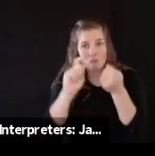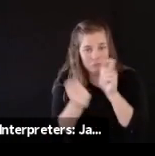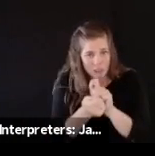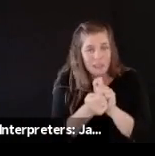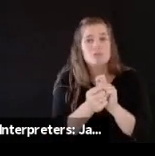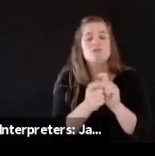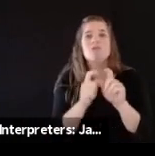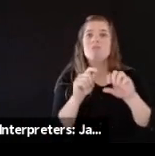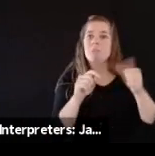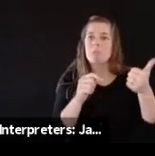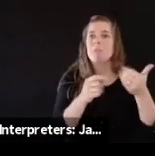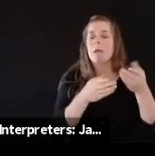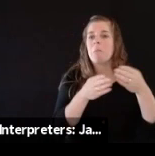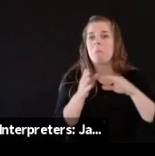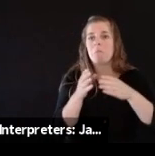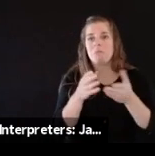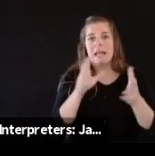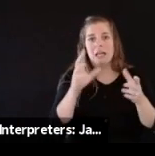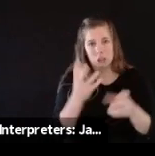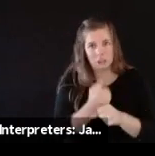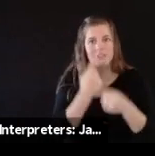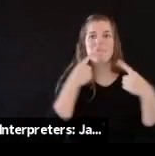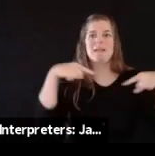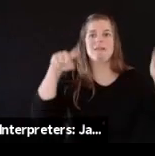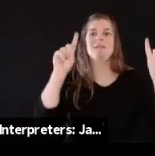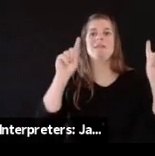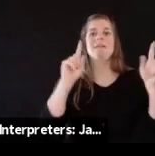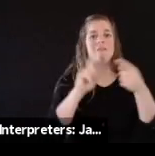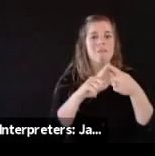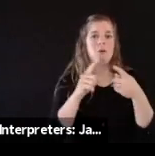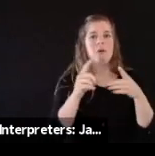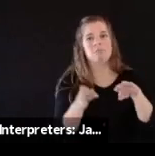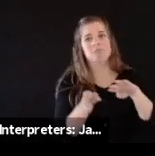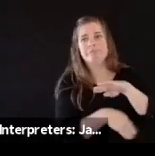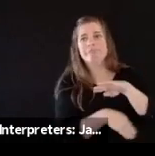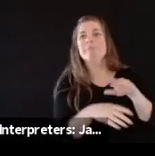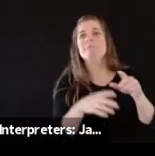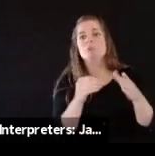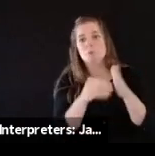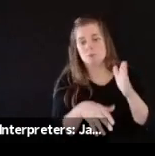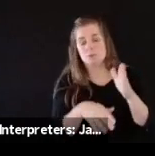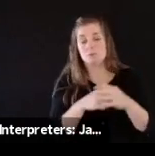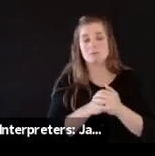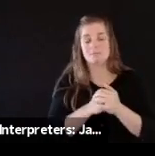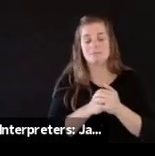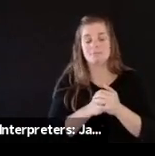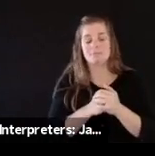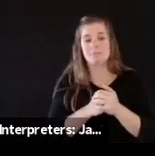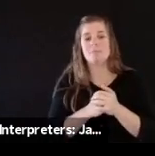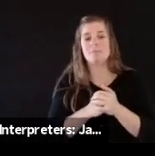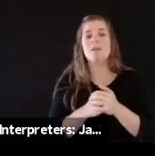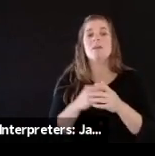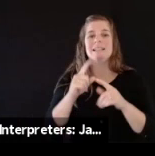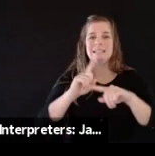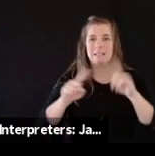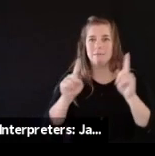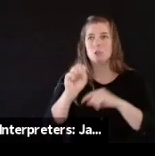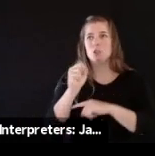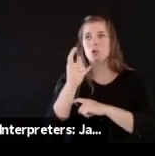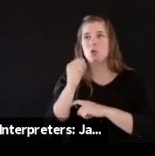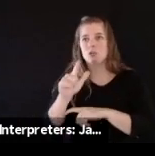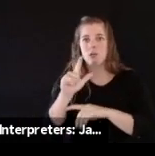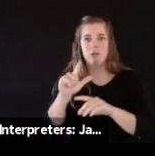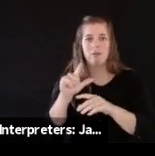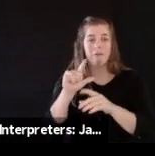students. Researchers have also suggested that critical consciousness of oppressive social forces can replace